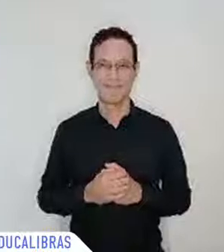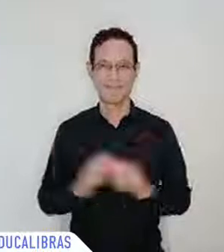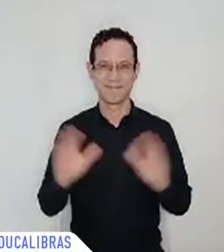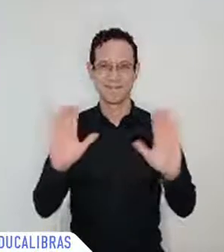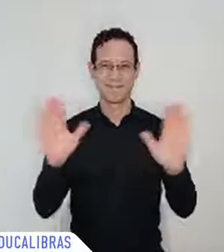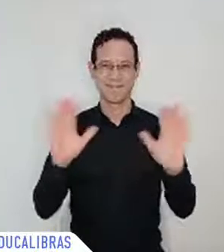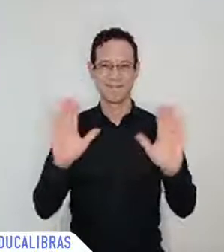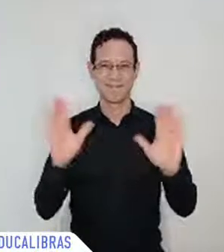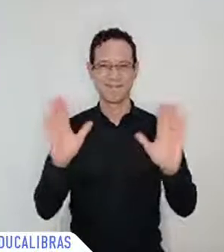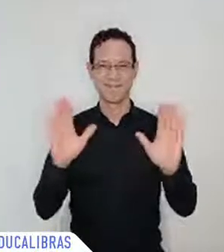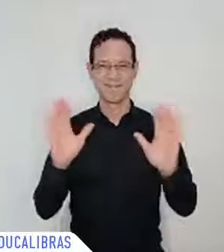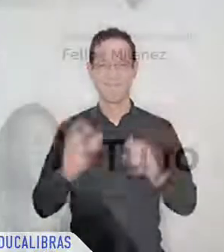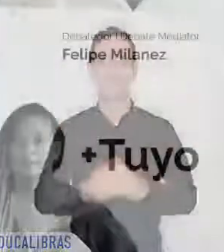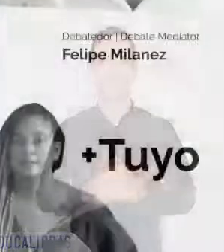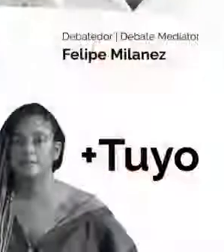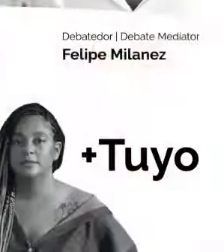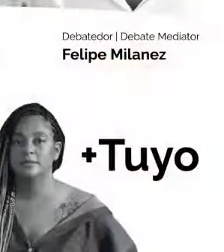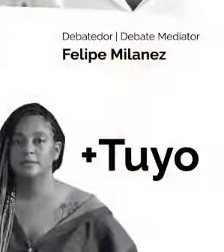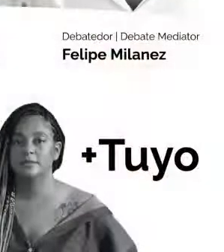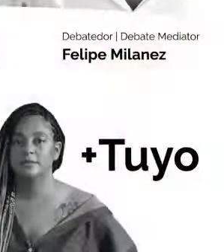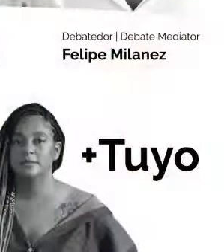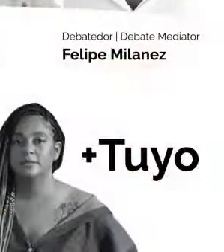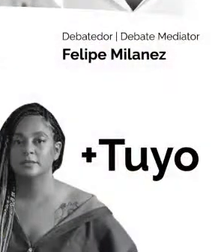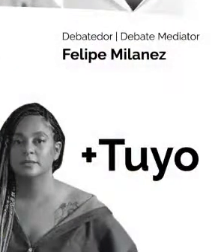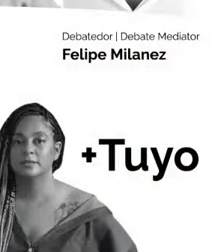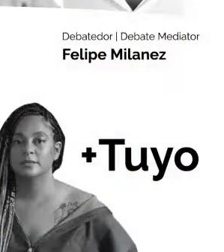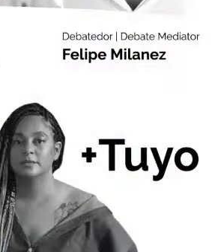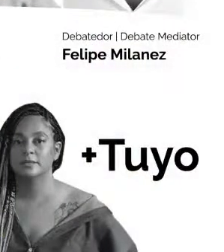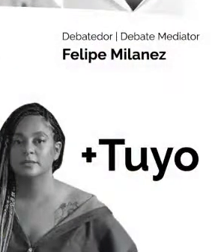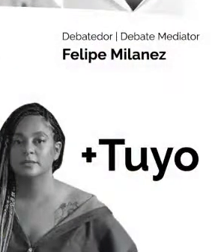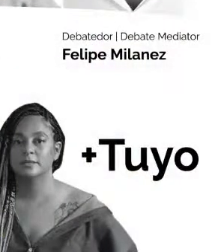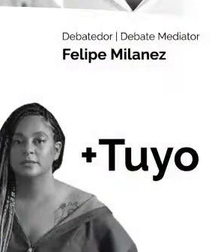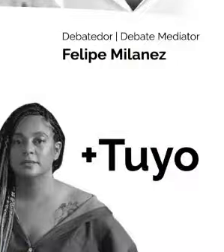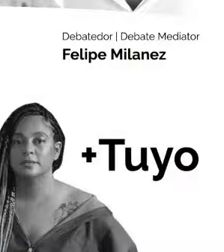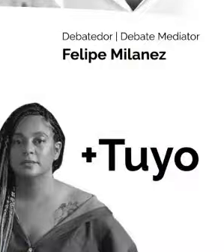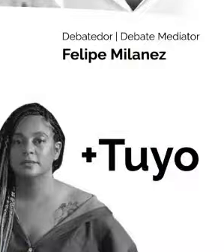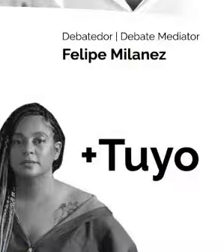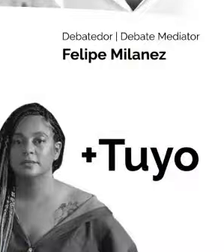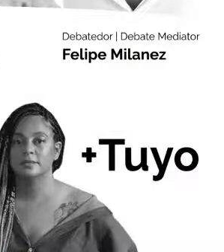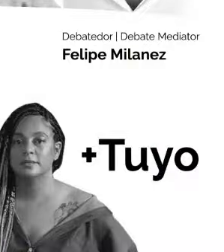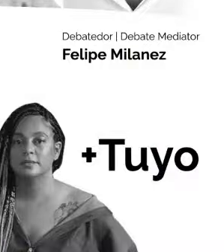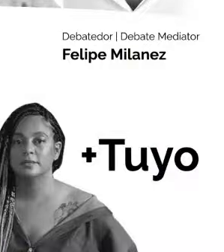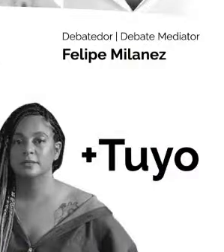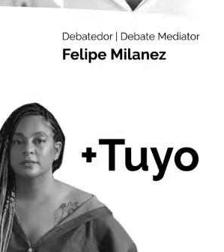such a beautiful, a fantastic panel, and goodbye, everybody.